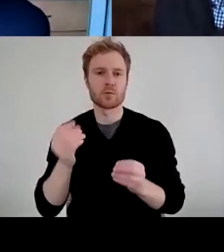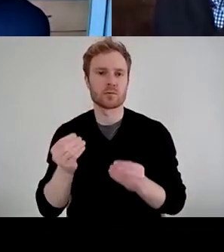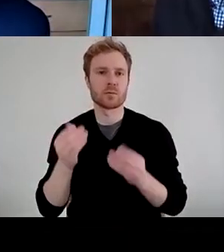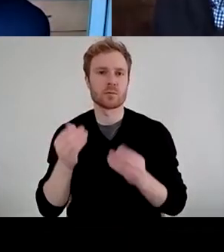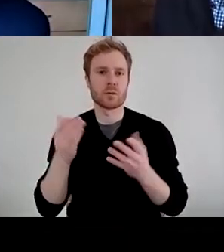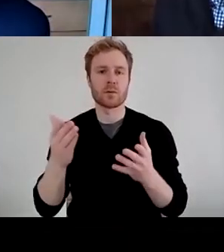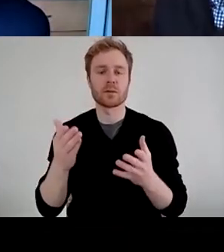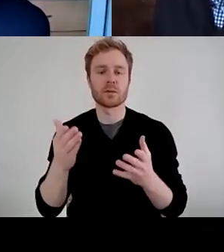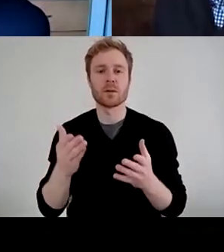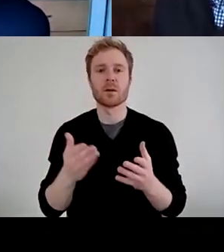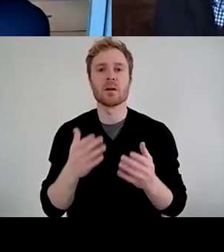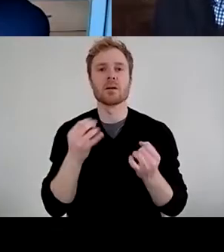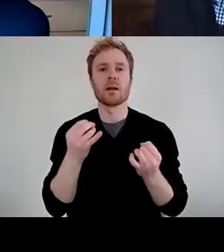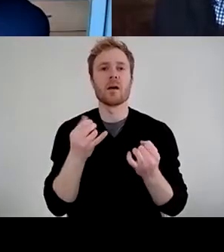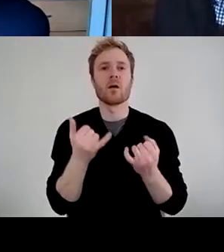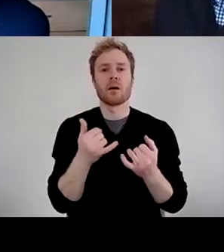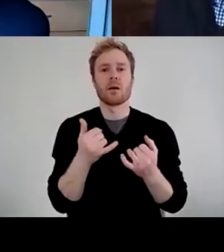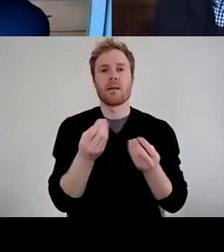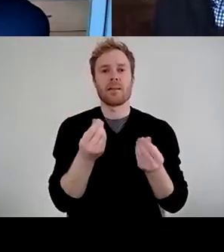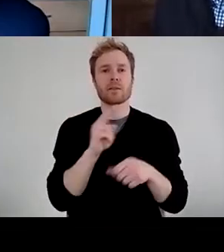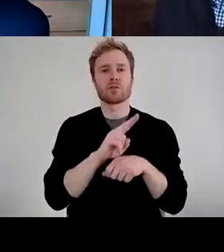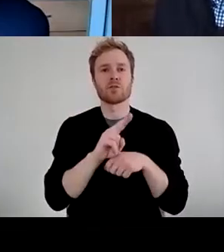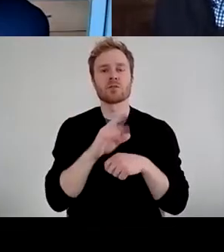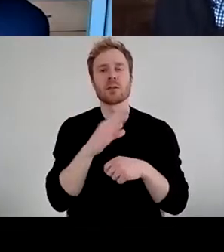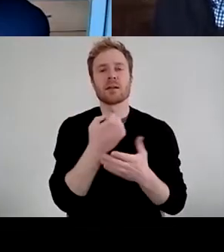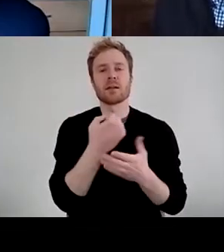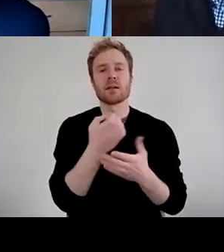all. They just please reach out to my office. Thank you.